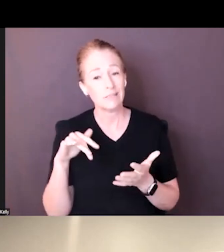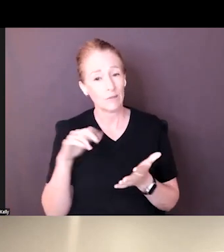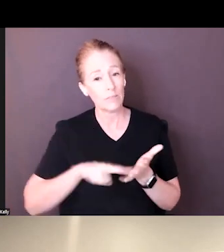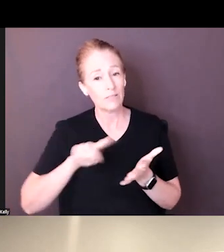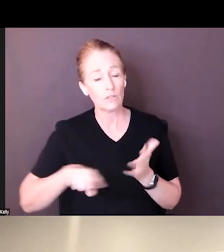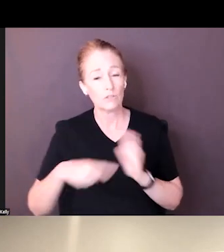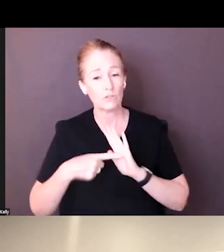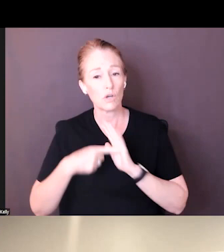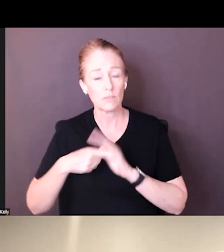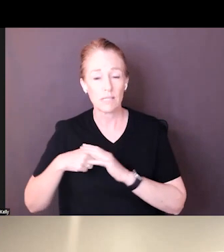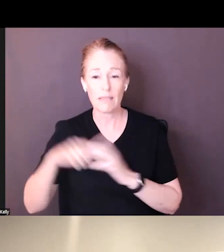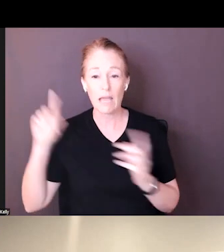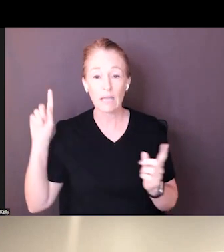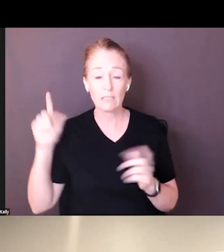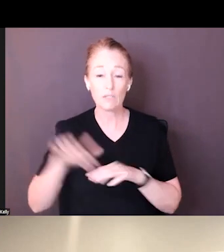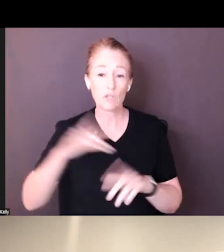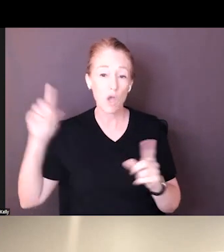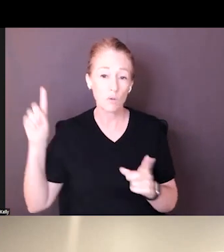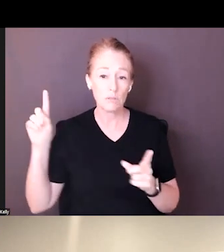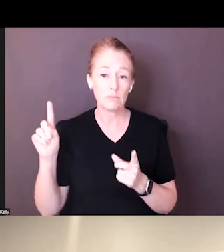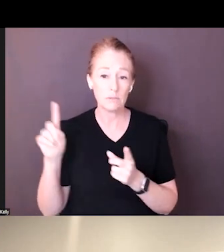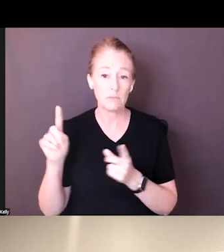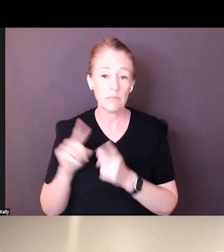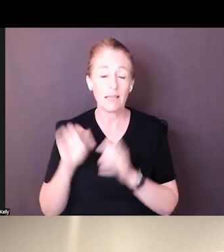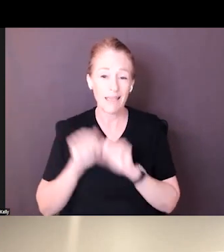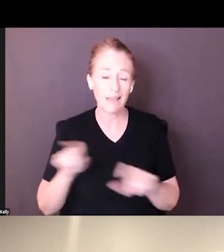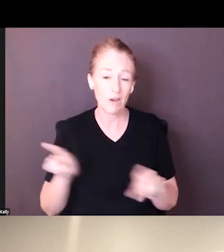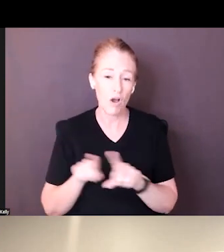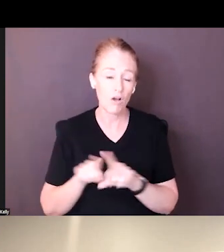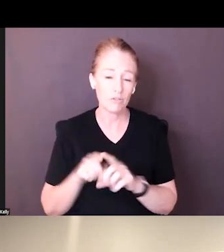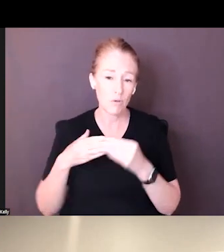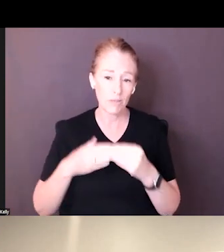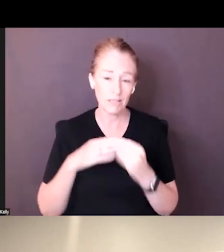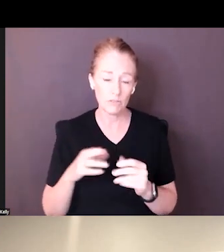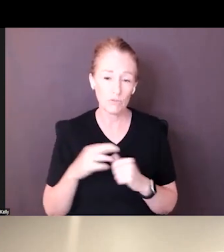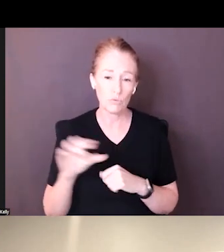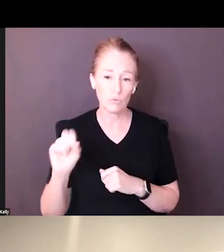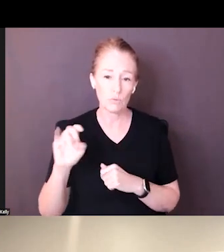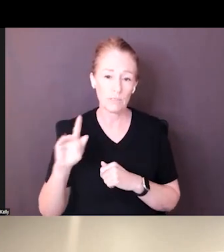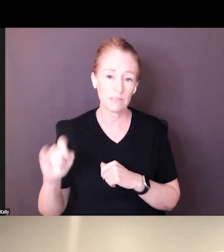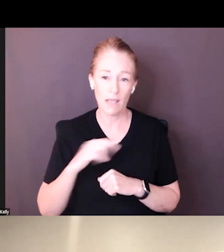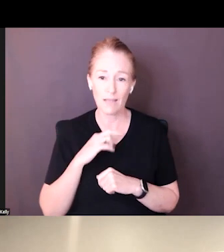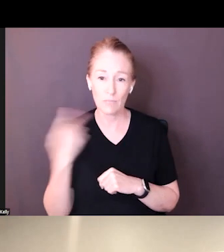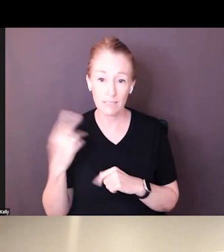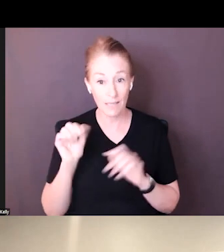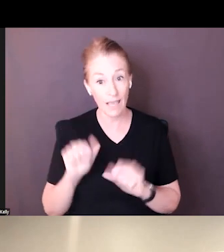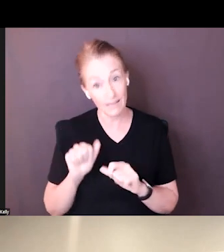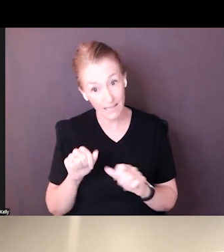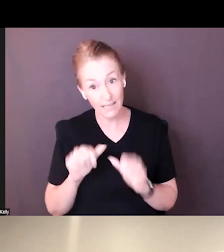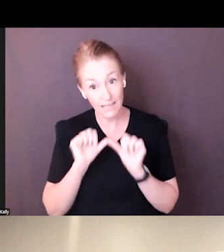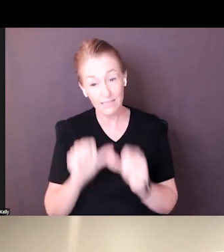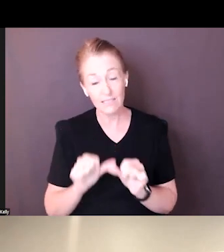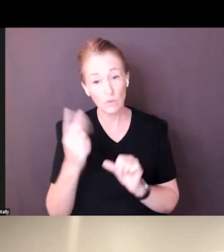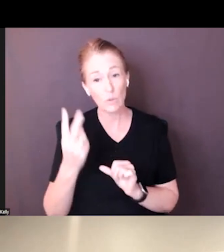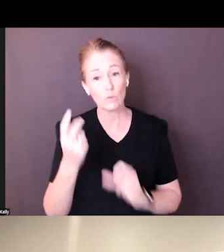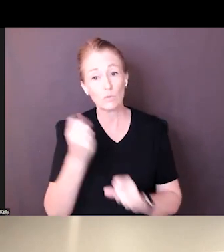risk, and that the risks can continue up to 2 years after dose has been destabilized. So the crisis is much